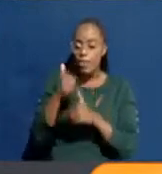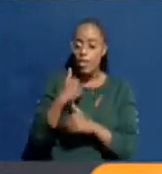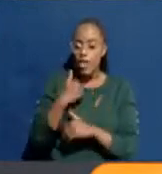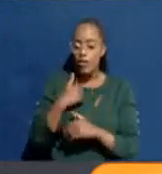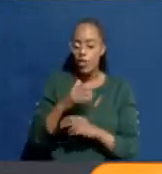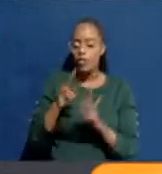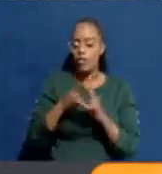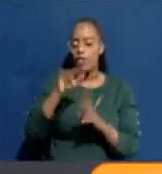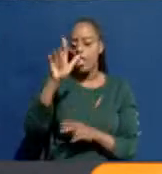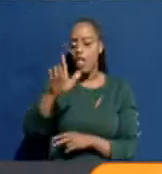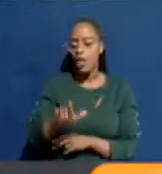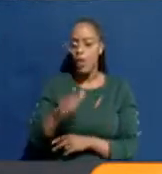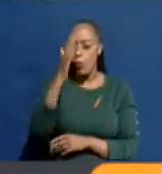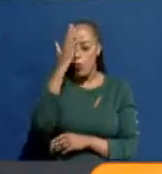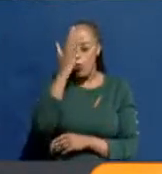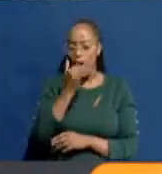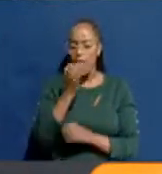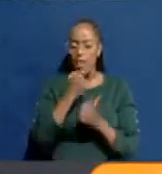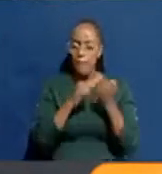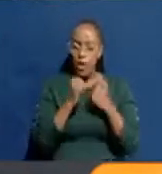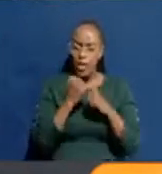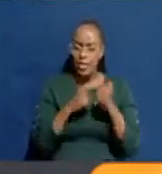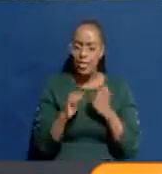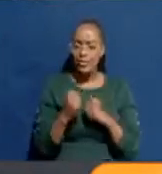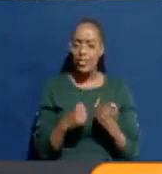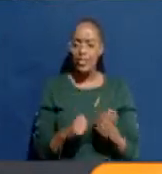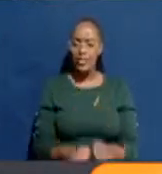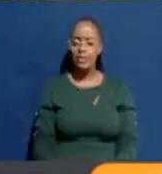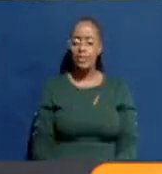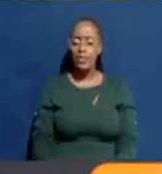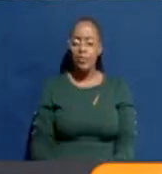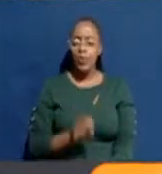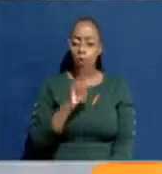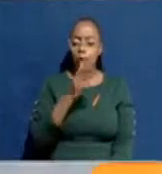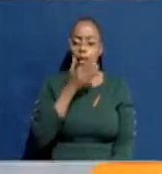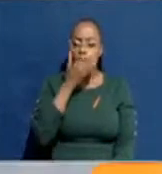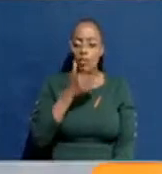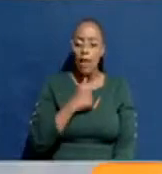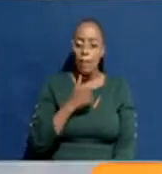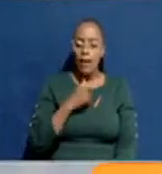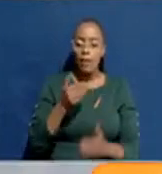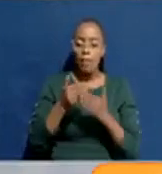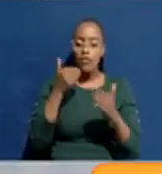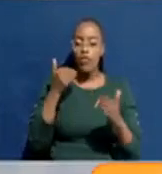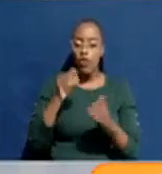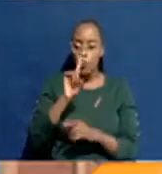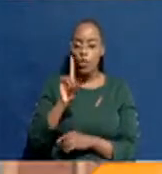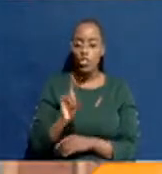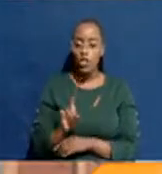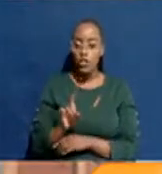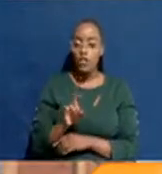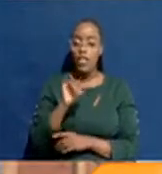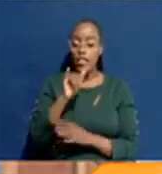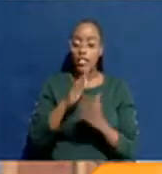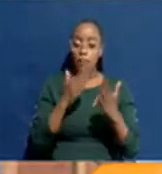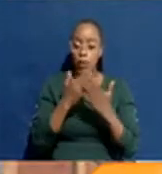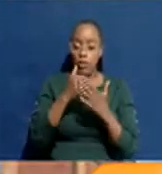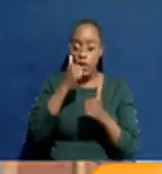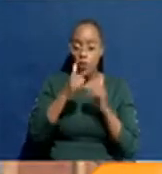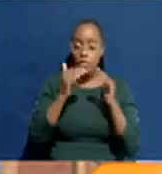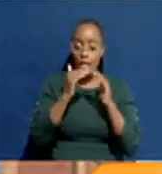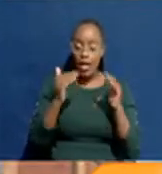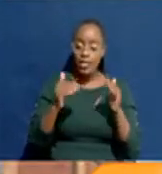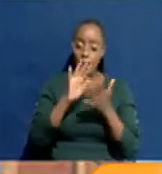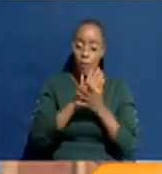much lower. Okay. Why? The productivity. So Honorable Nyoro, answer my initial question. So there's that proposal that housing will be a